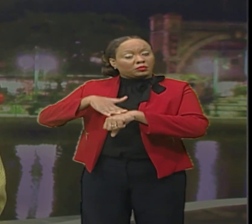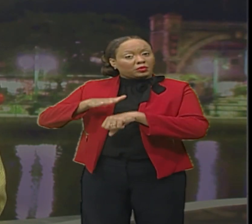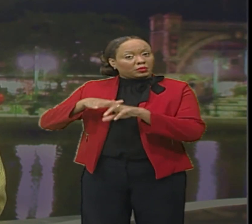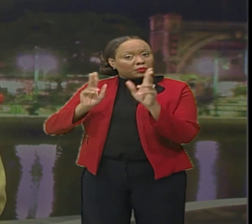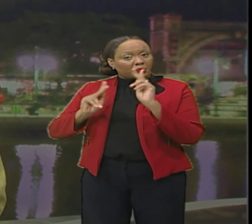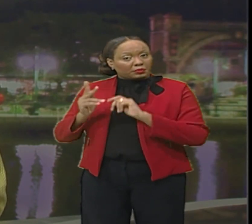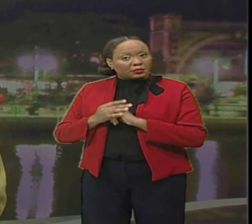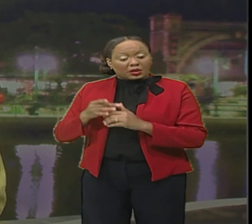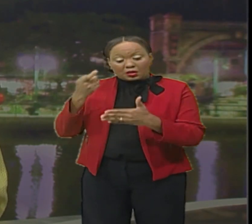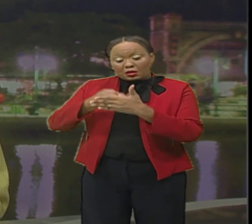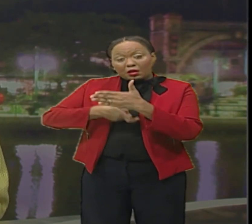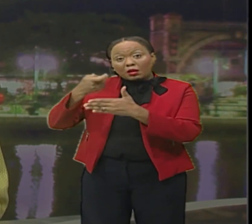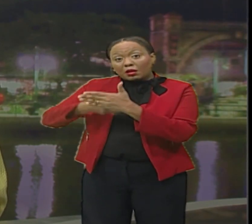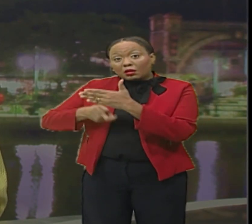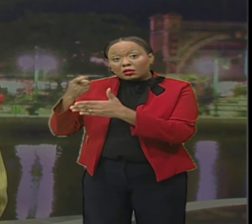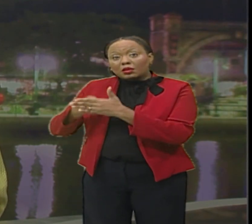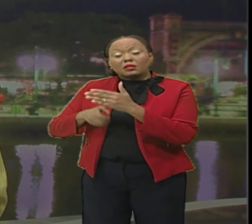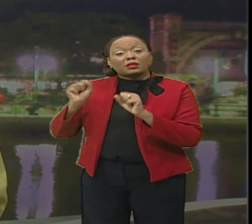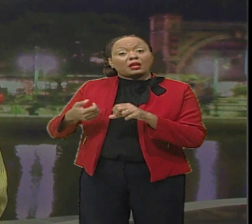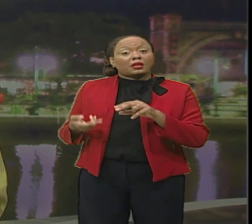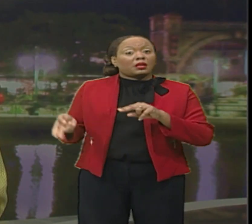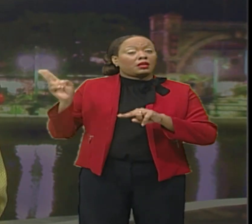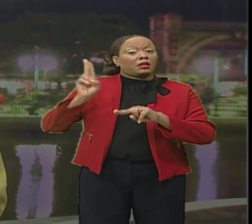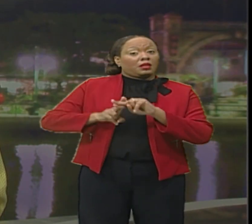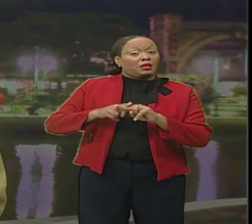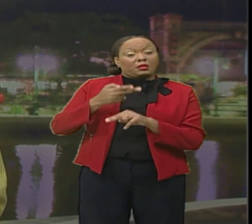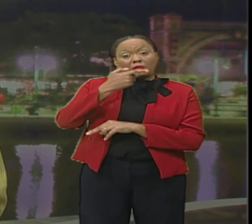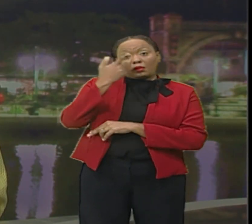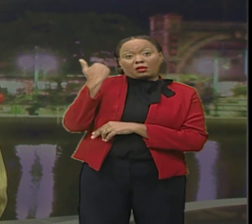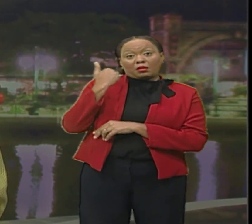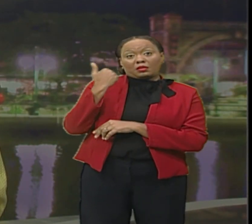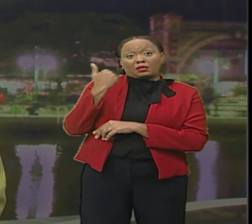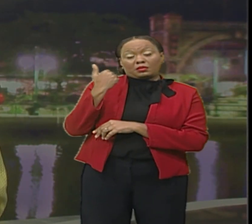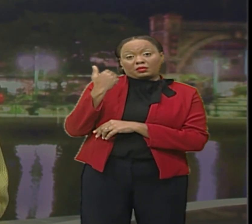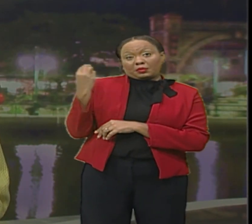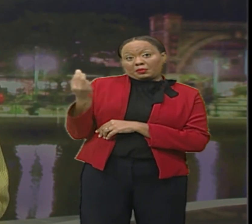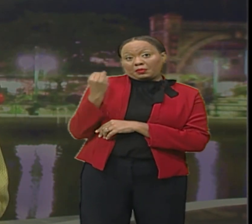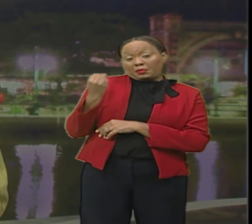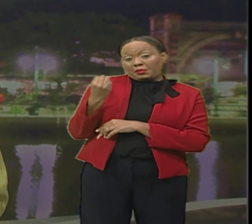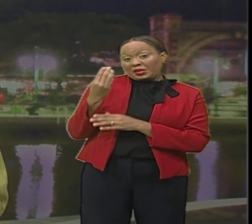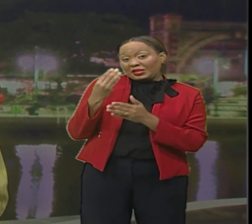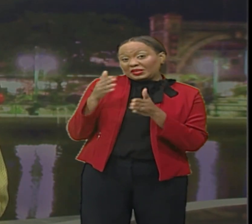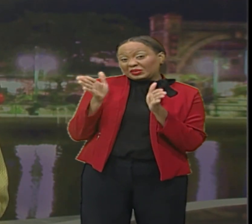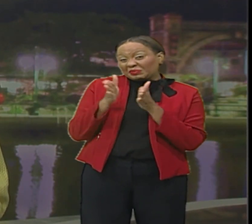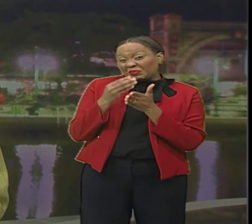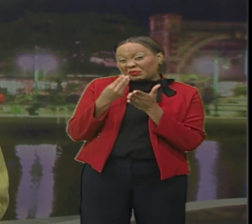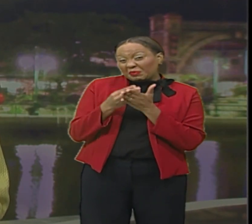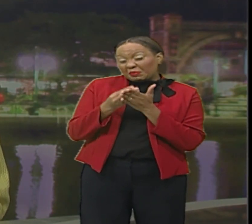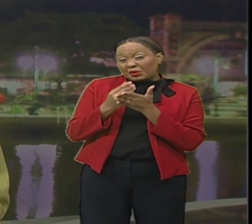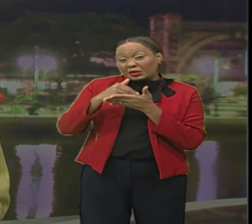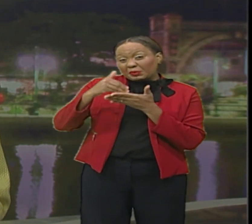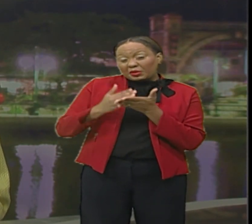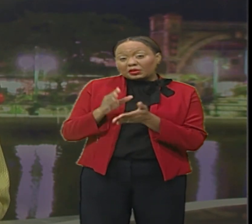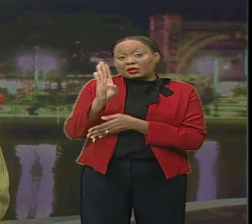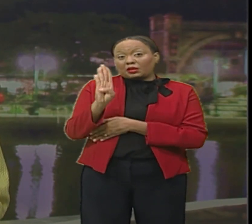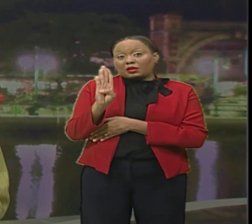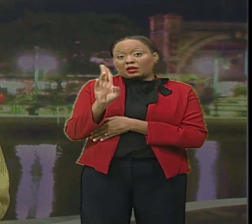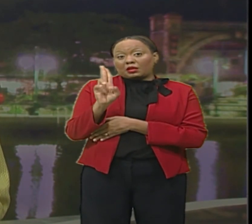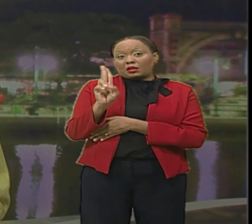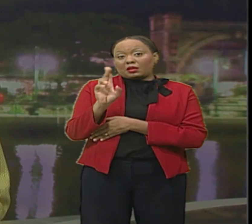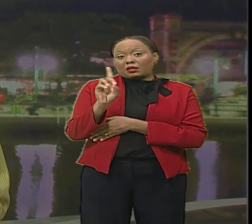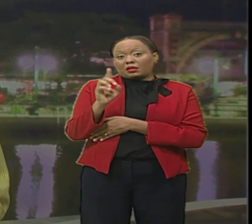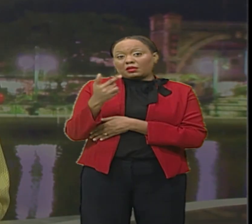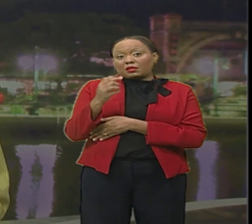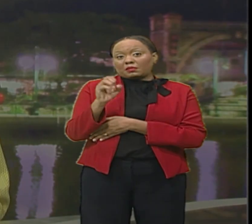in the farming sector could go up as a result of the measures in Monday's mini budget. And Chief Executive Officer of the Barbados